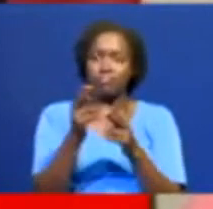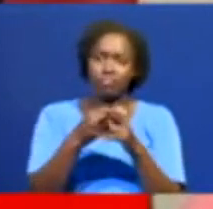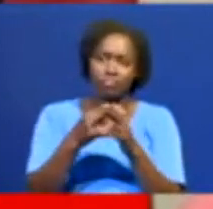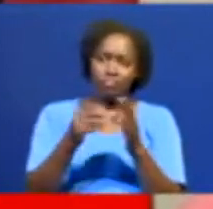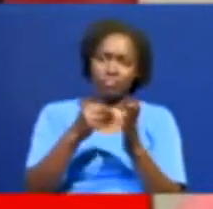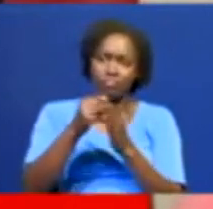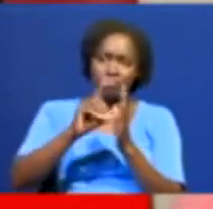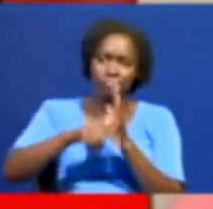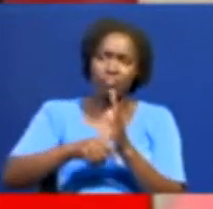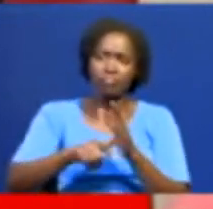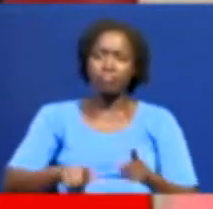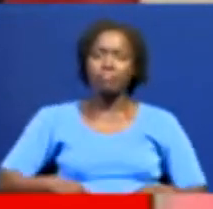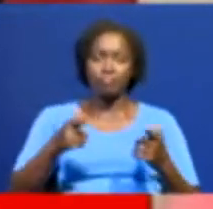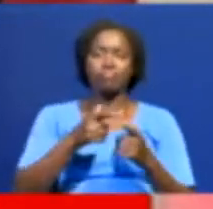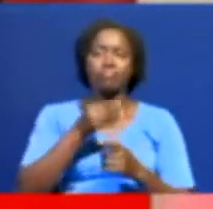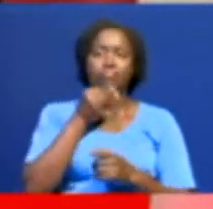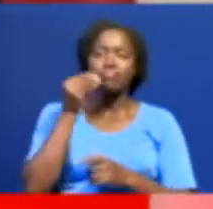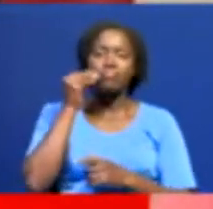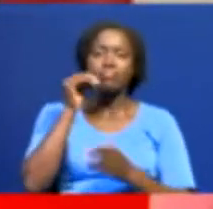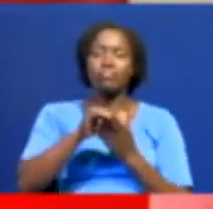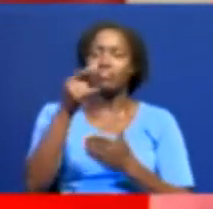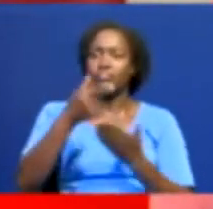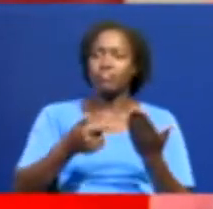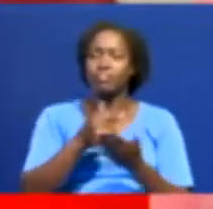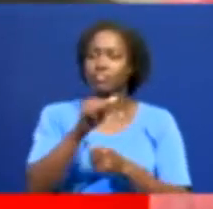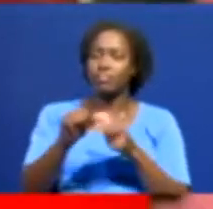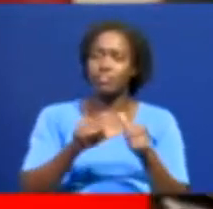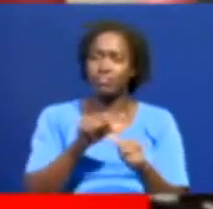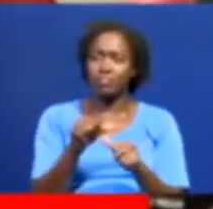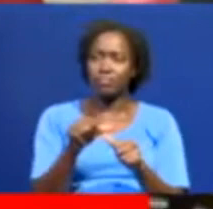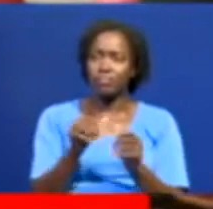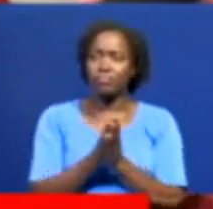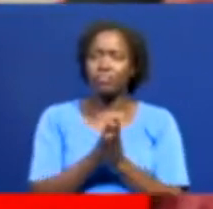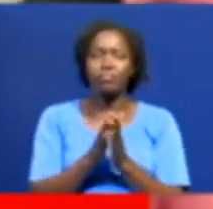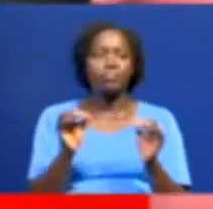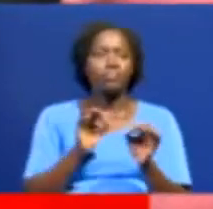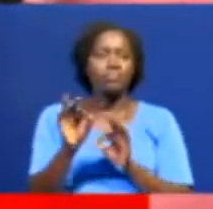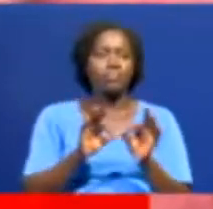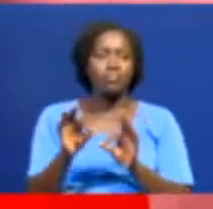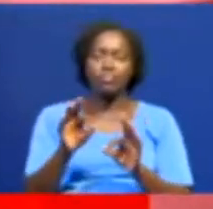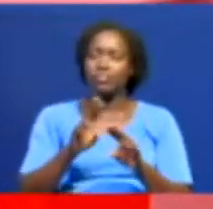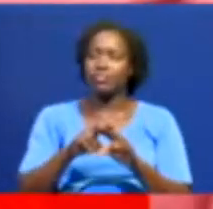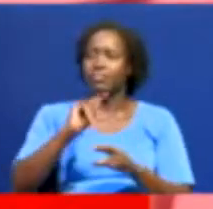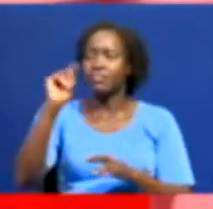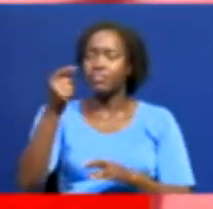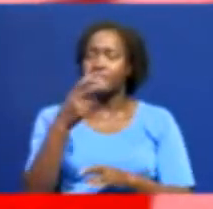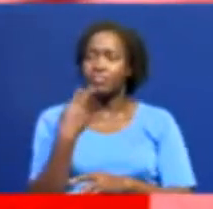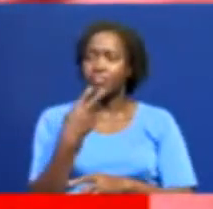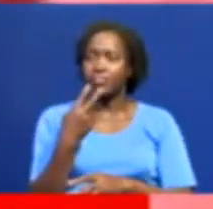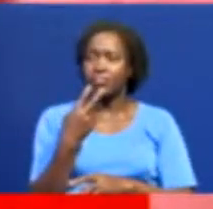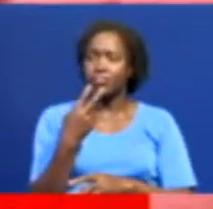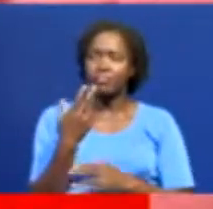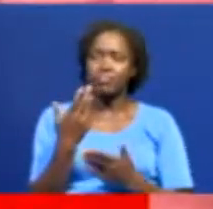later, you will be living in your own decent home. That is what this is all about. Okay. Mm. I'd like you to clarify on the Kenyans who are, there